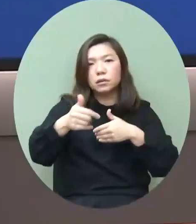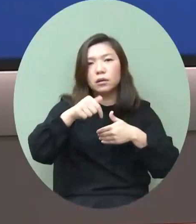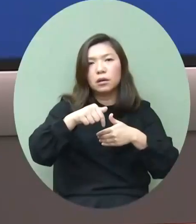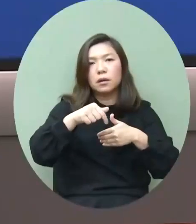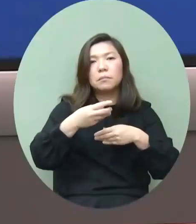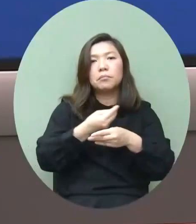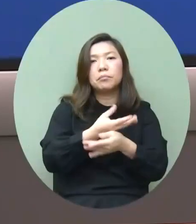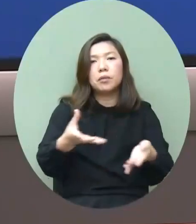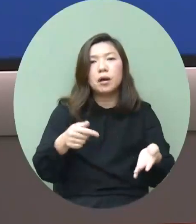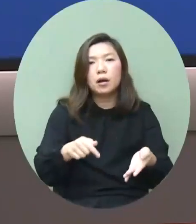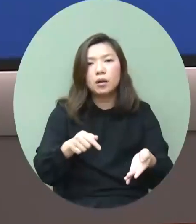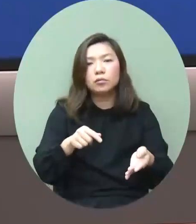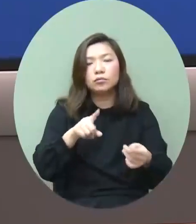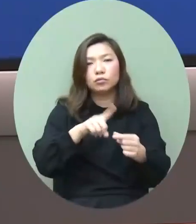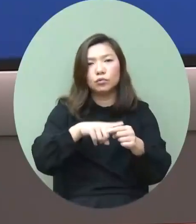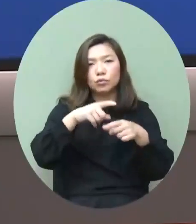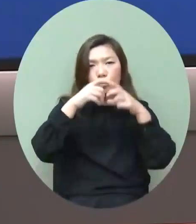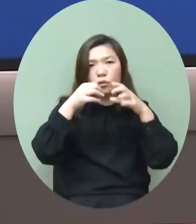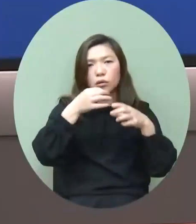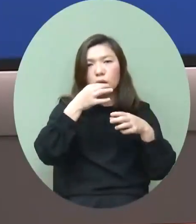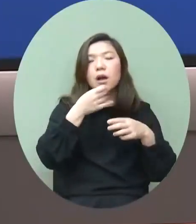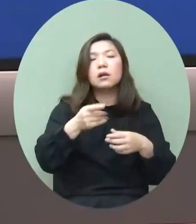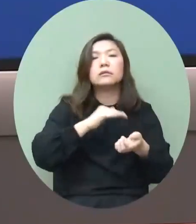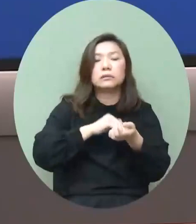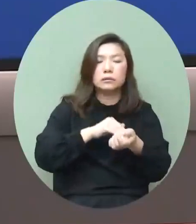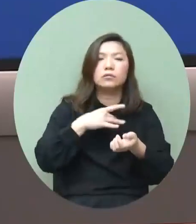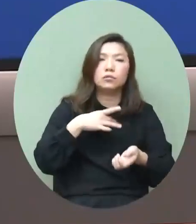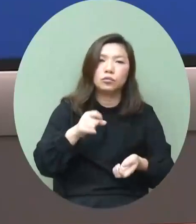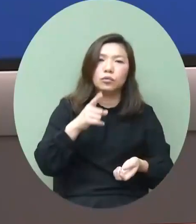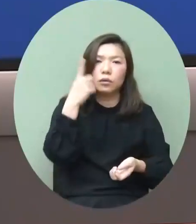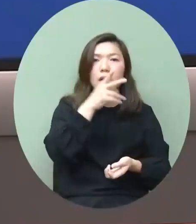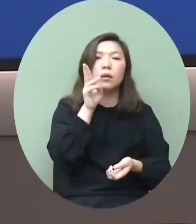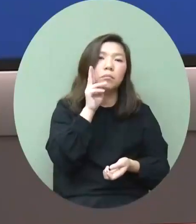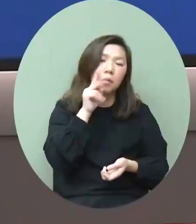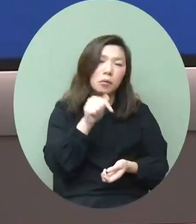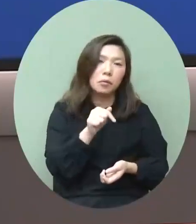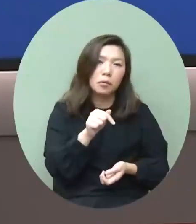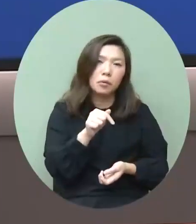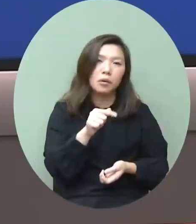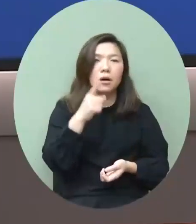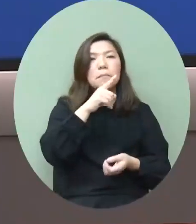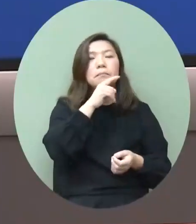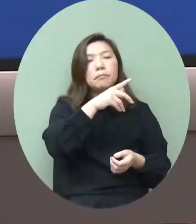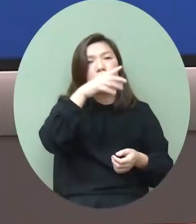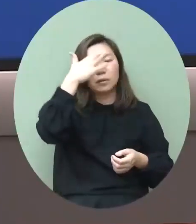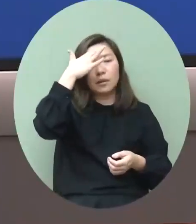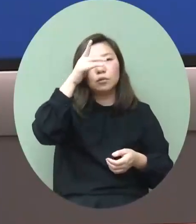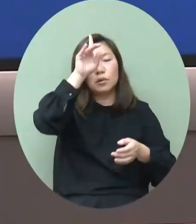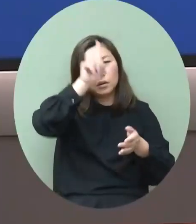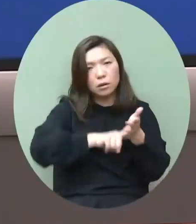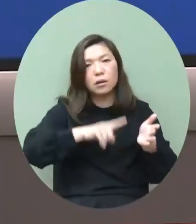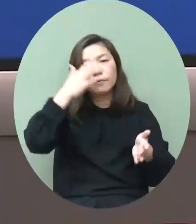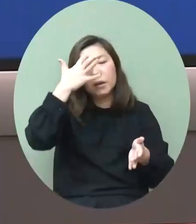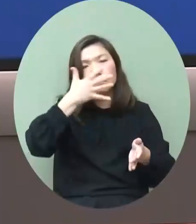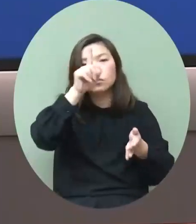treatment It's just like Panadol or Paracetamol It's not for prevention So, vaccination remains